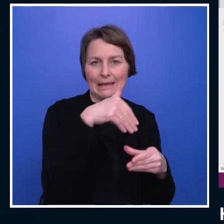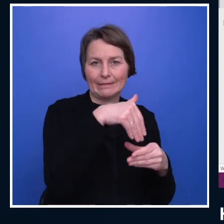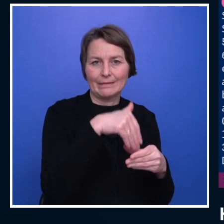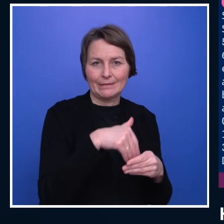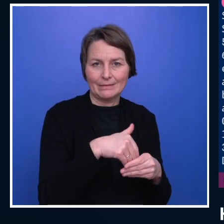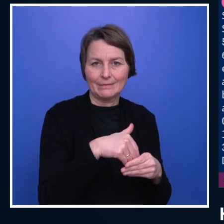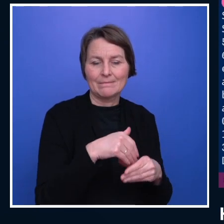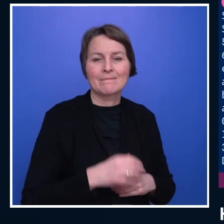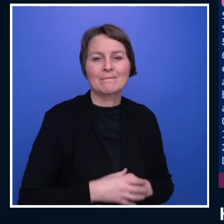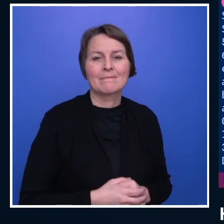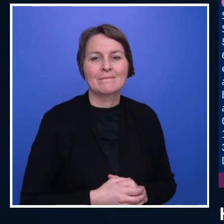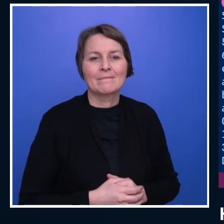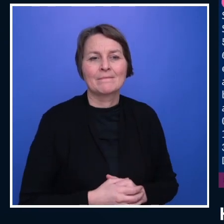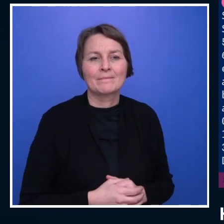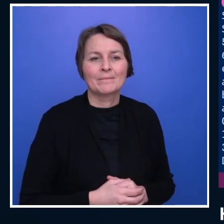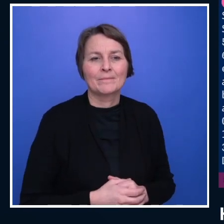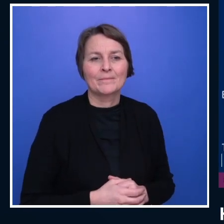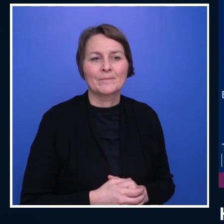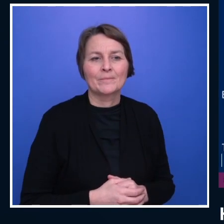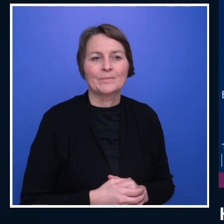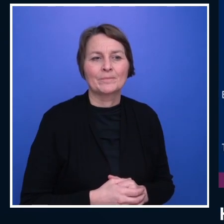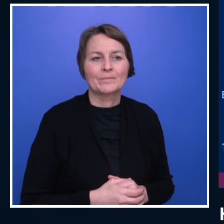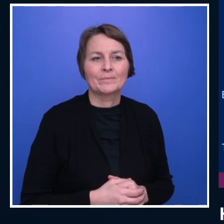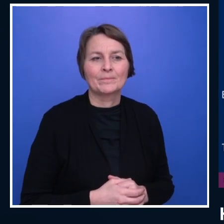So I could do that work here,